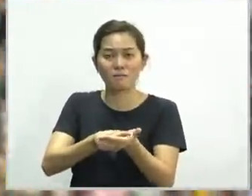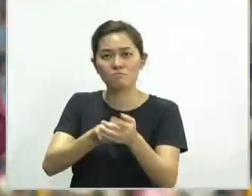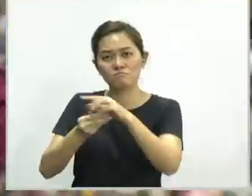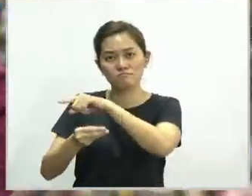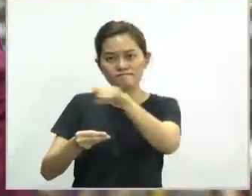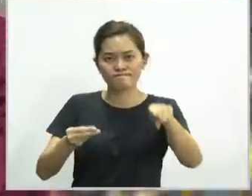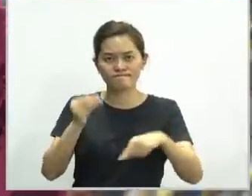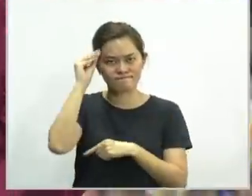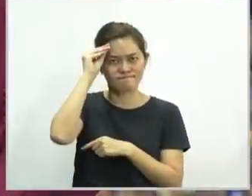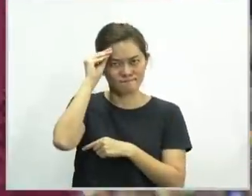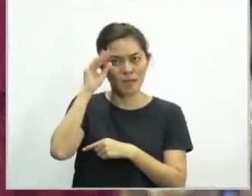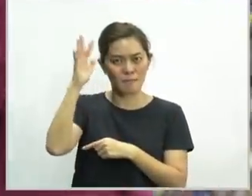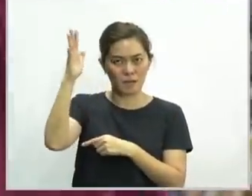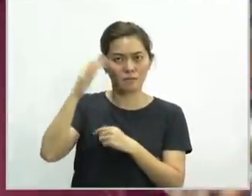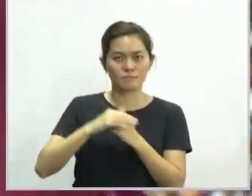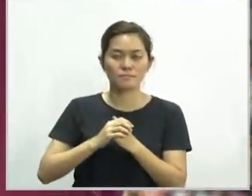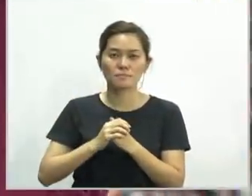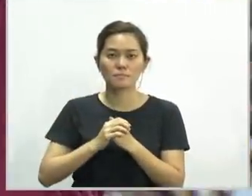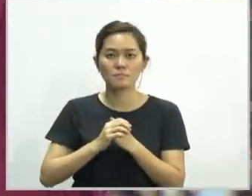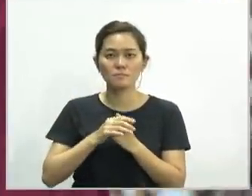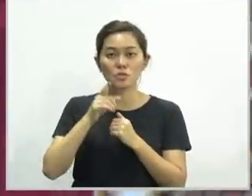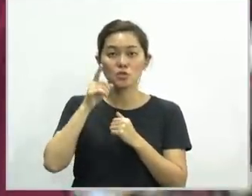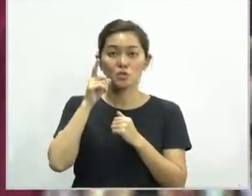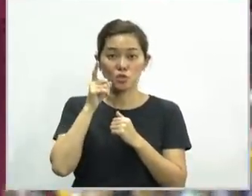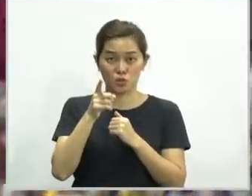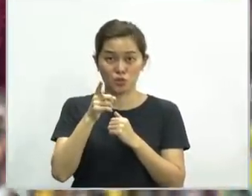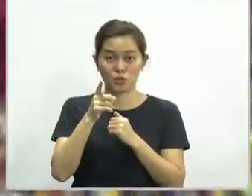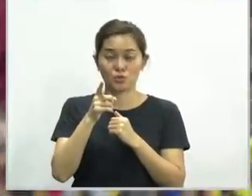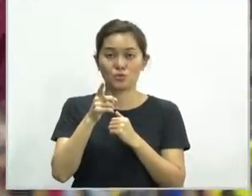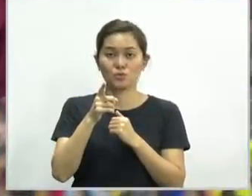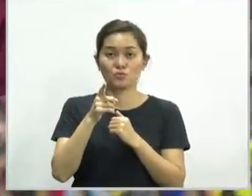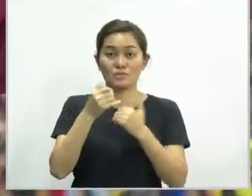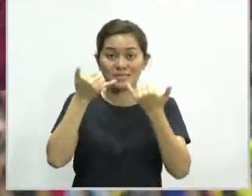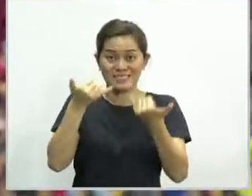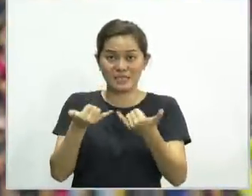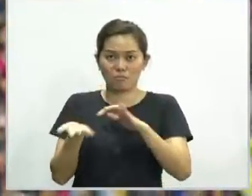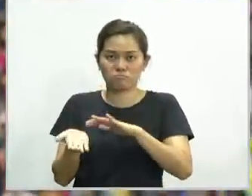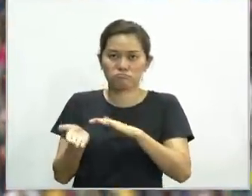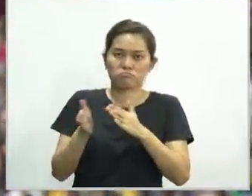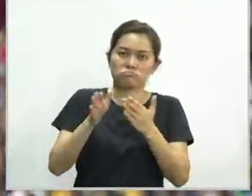imagine you passed out of this life now.